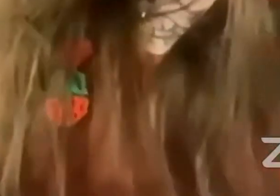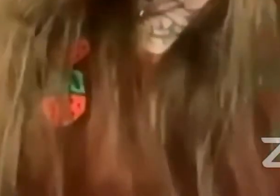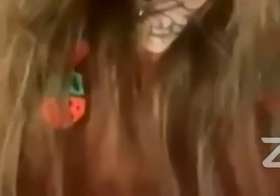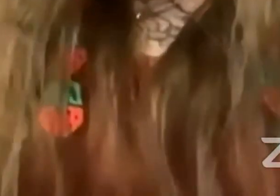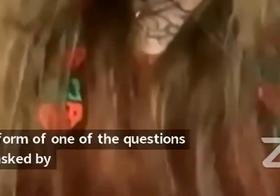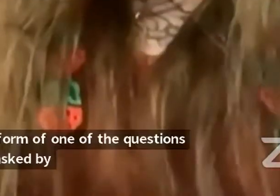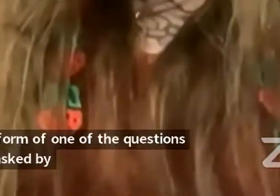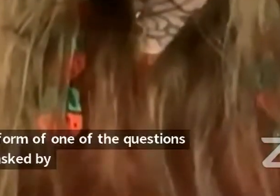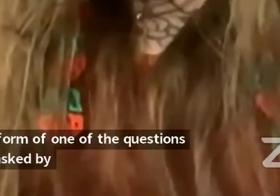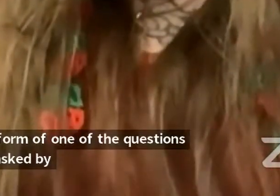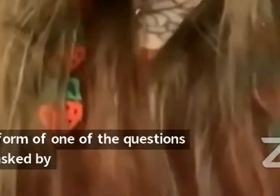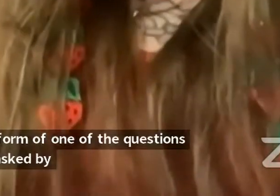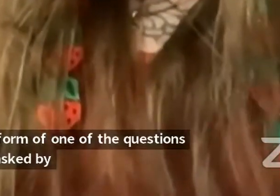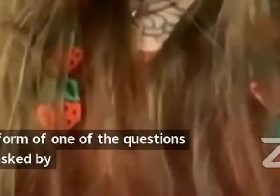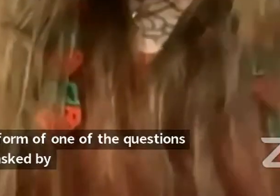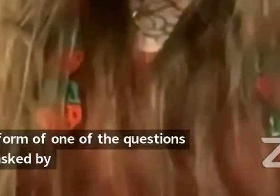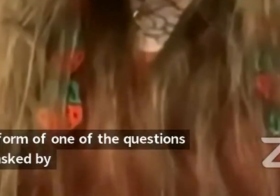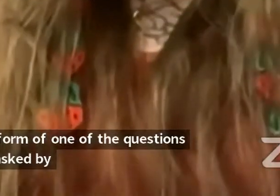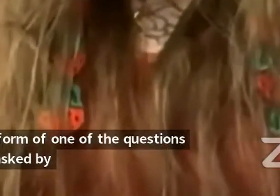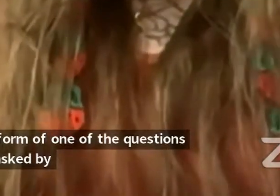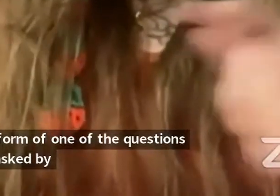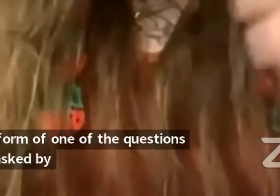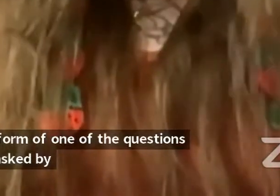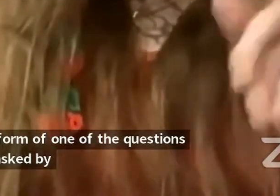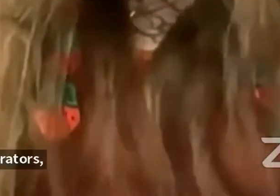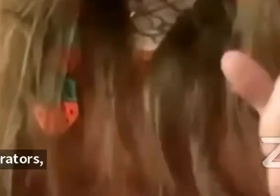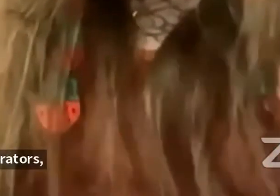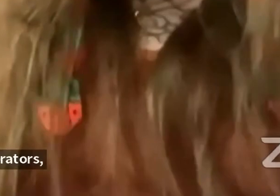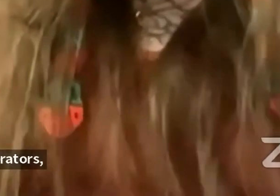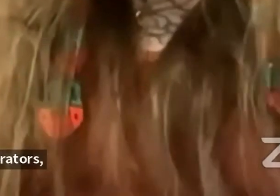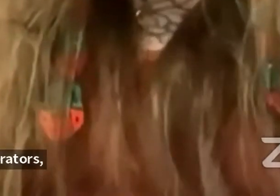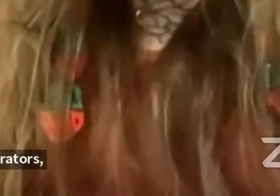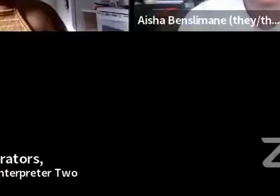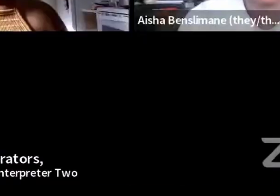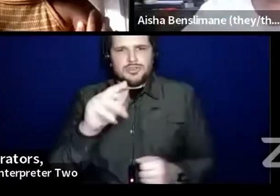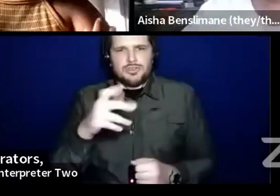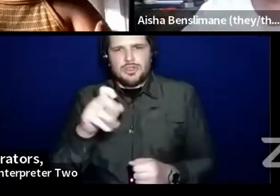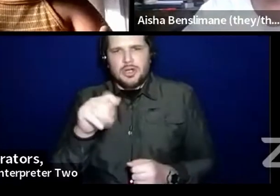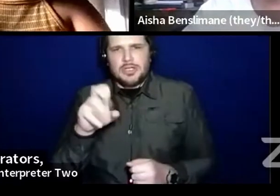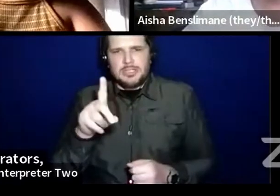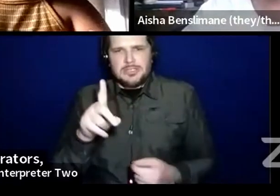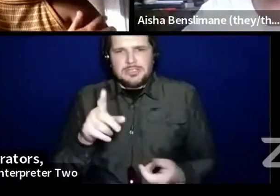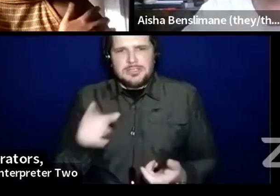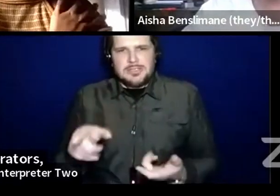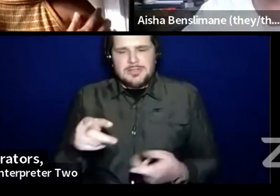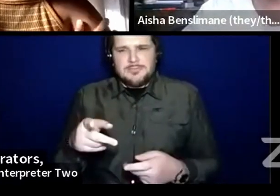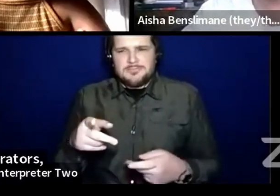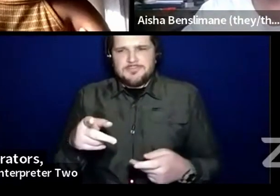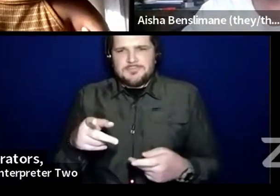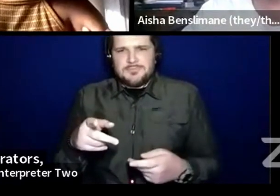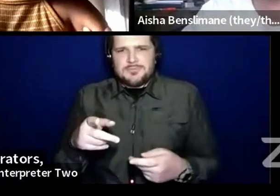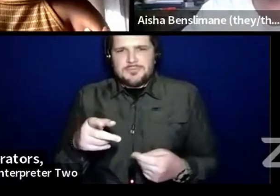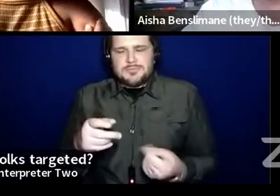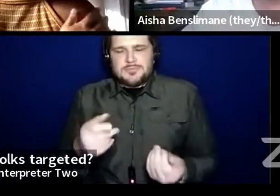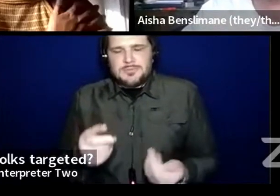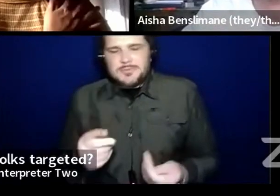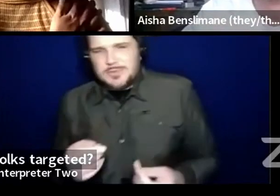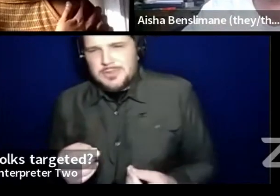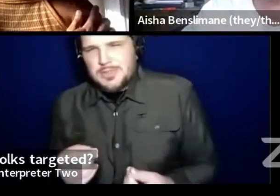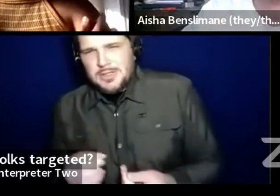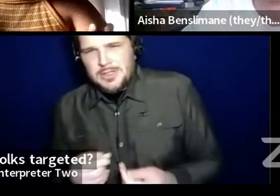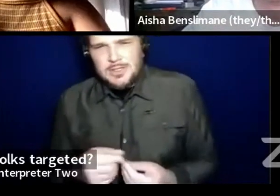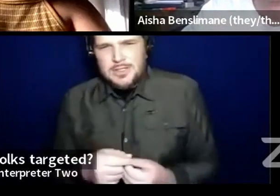are certain folks targeted? And I often think about the visual legibility, and that takes a lot of forms,